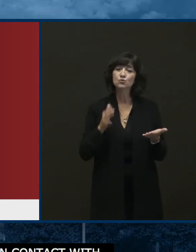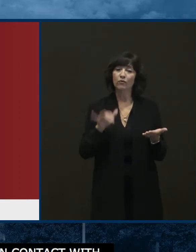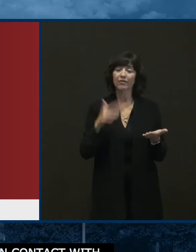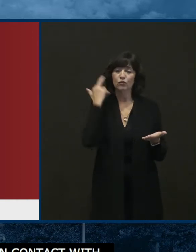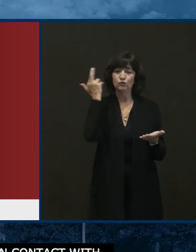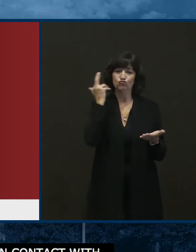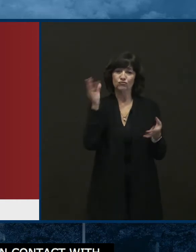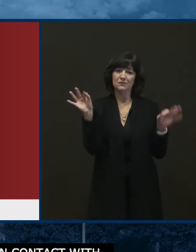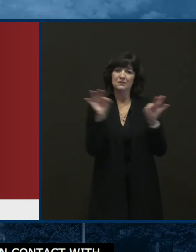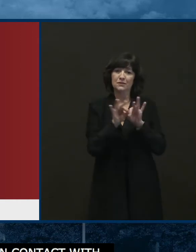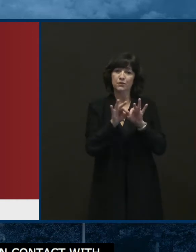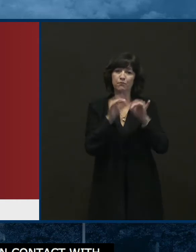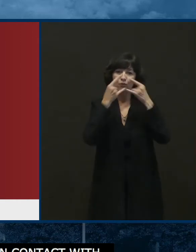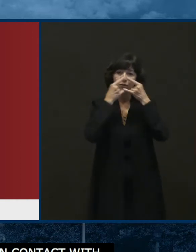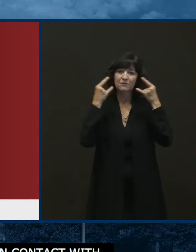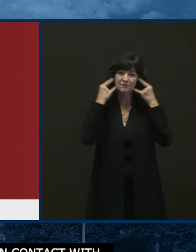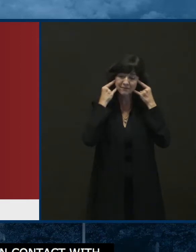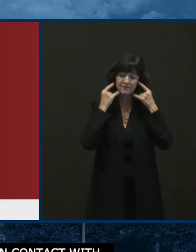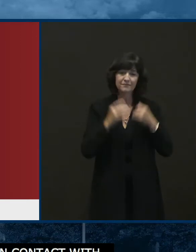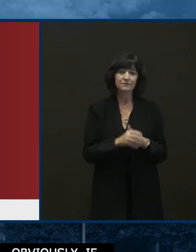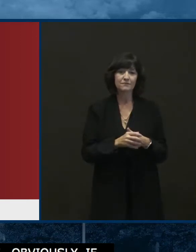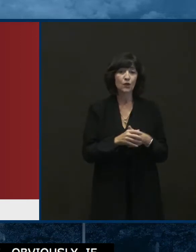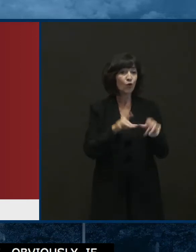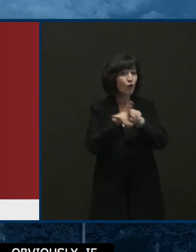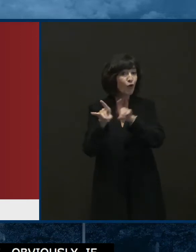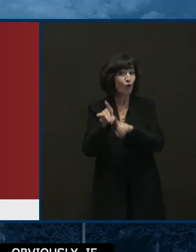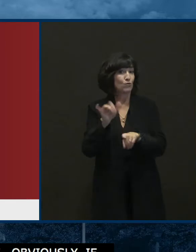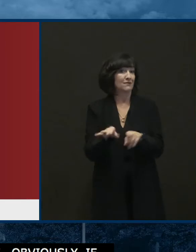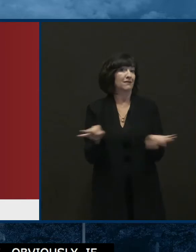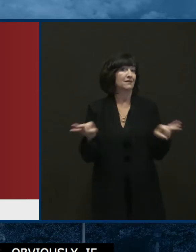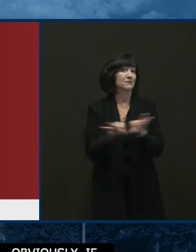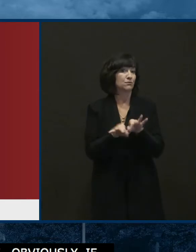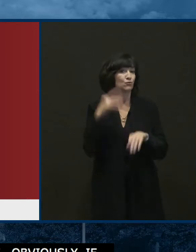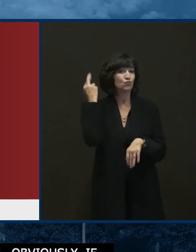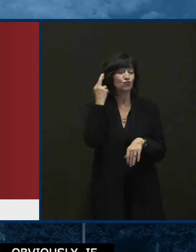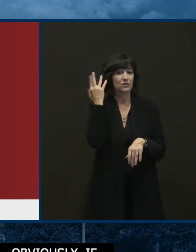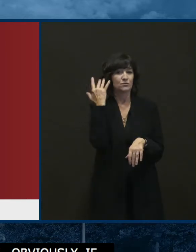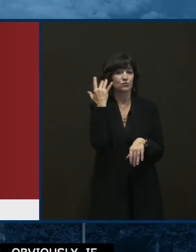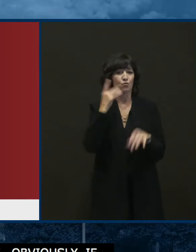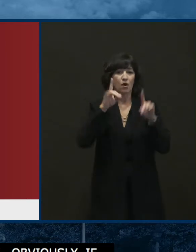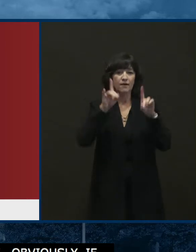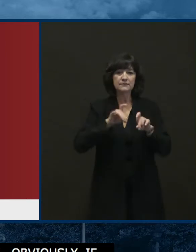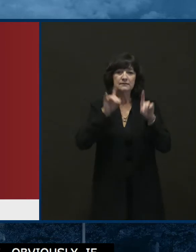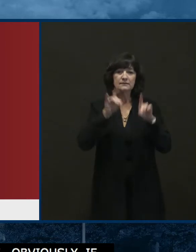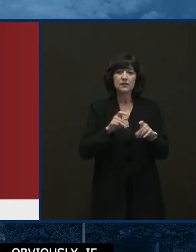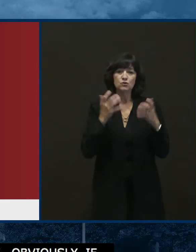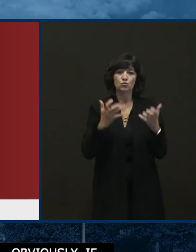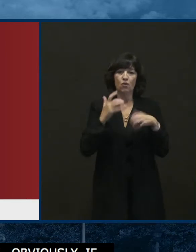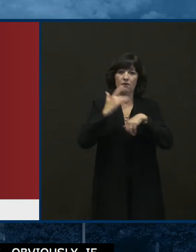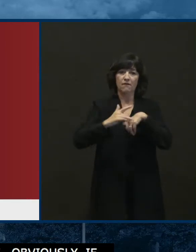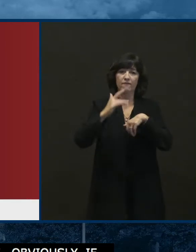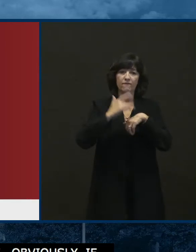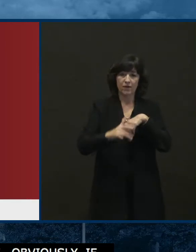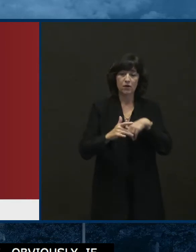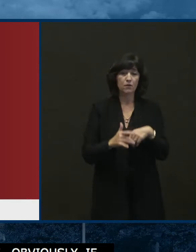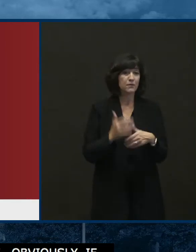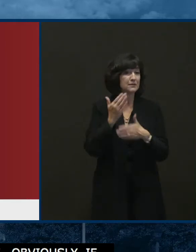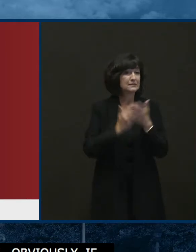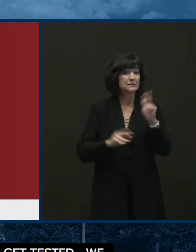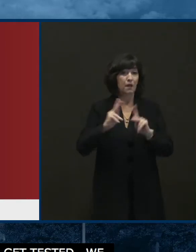and making tests available for everyone who wants them, and we're testing people once, twice, 3